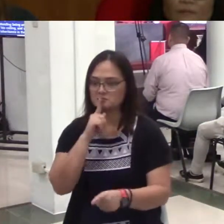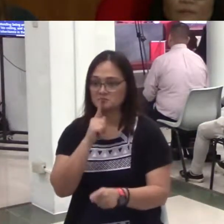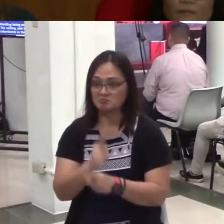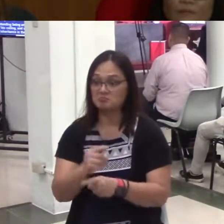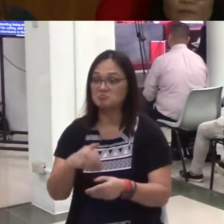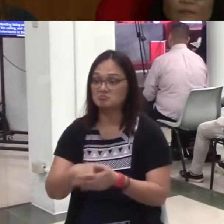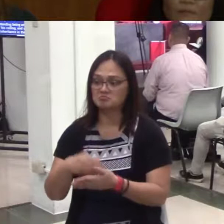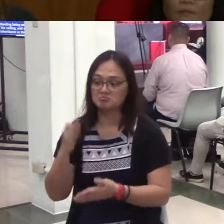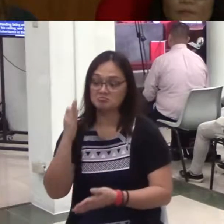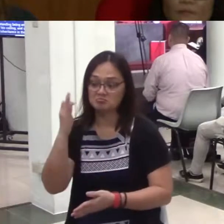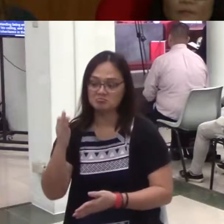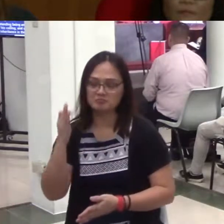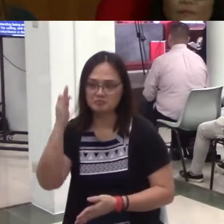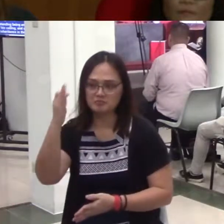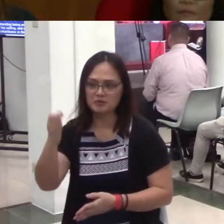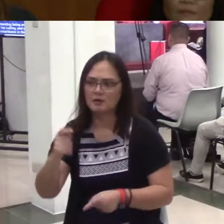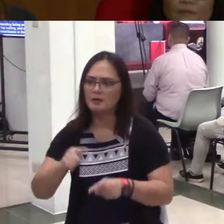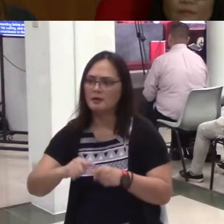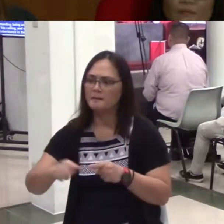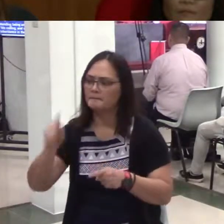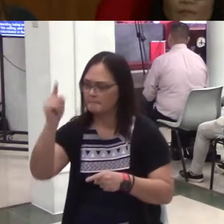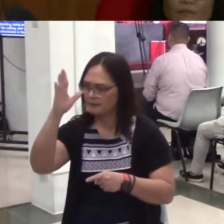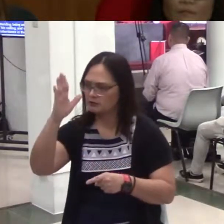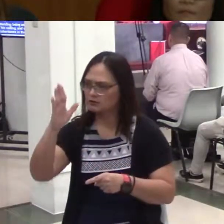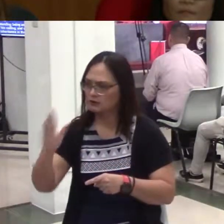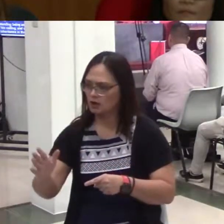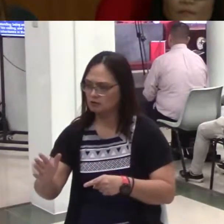But God has secured it for us.